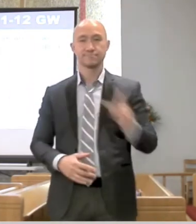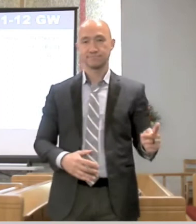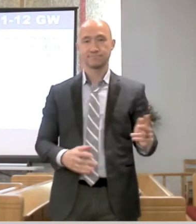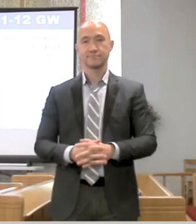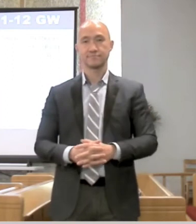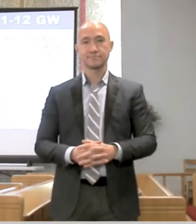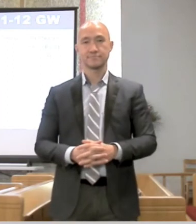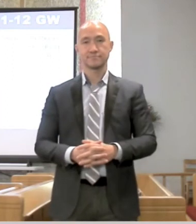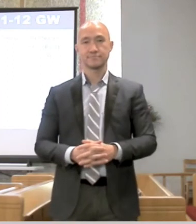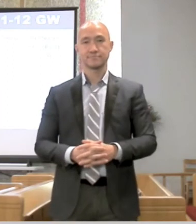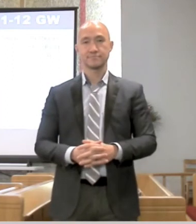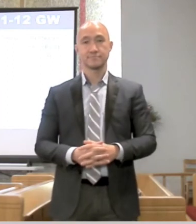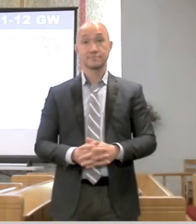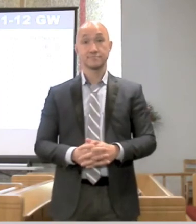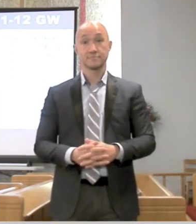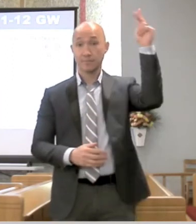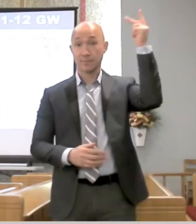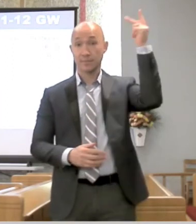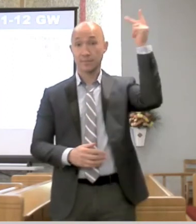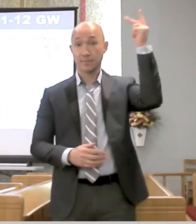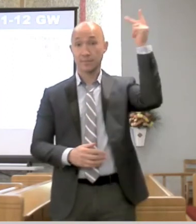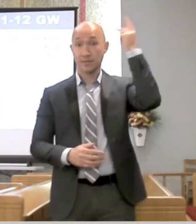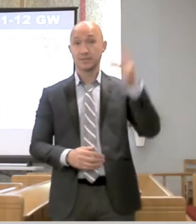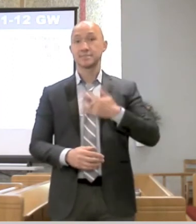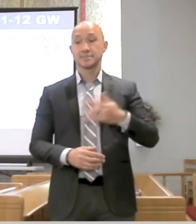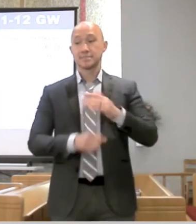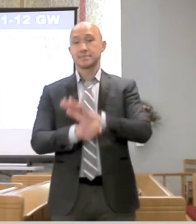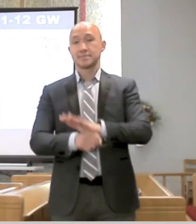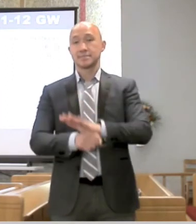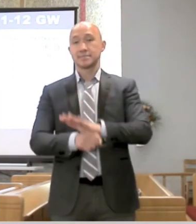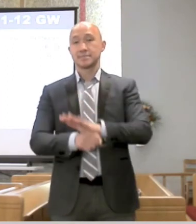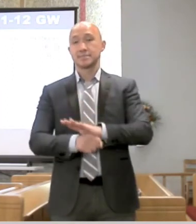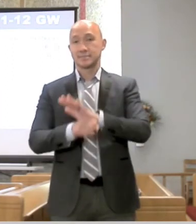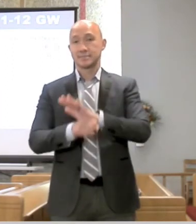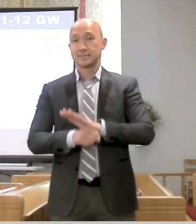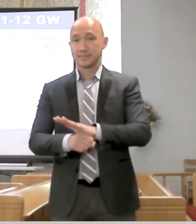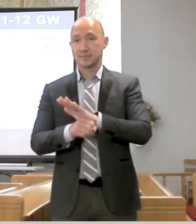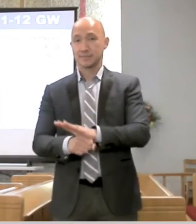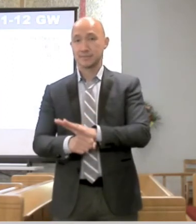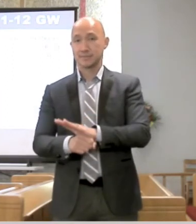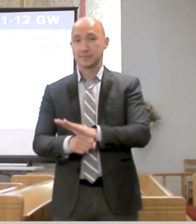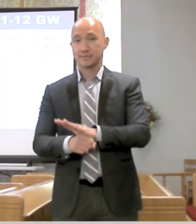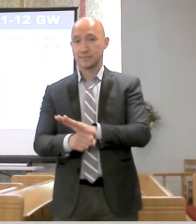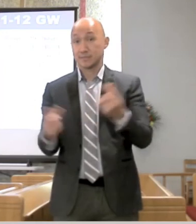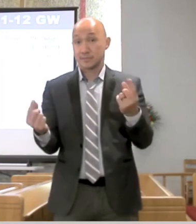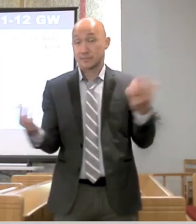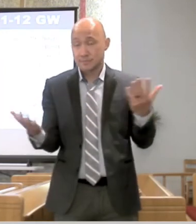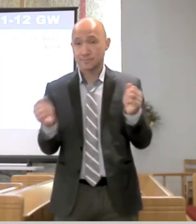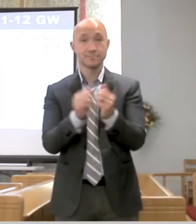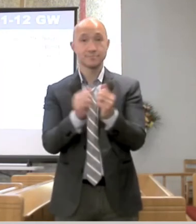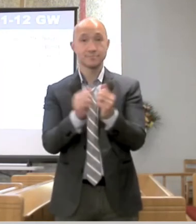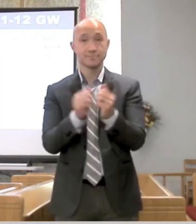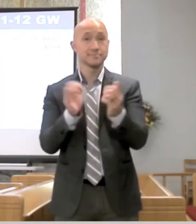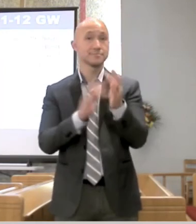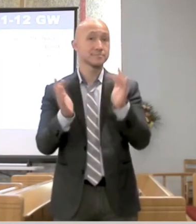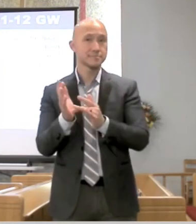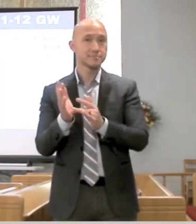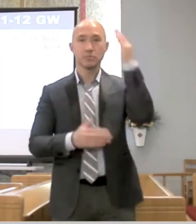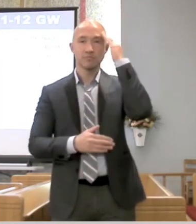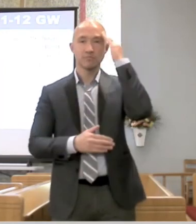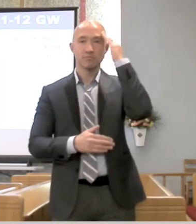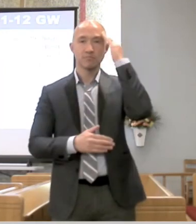point. What was Pilate going to do with Jesus? He knows it's because of jealousy.